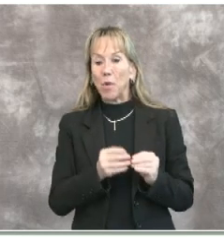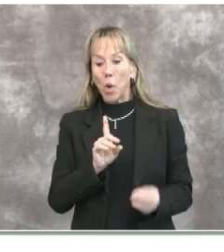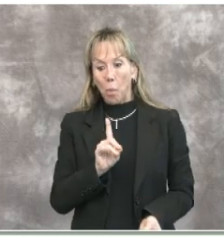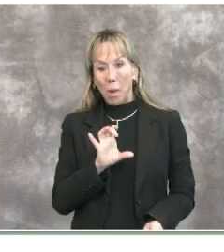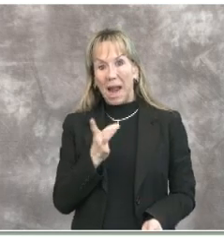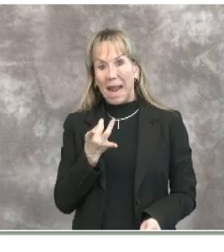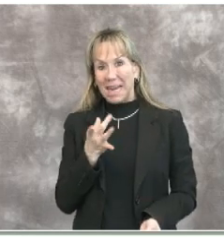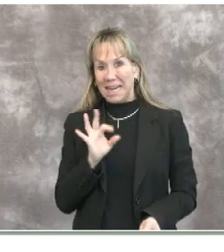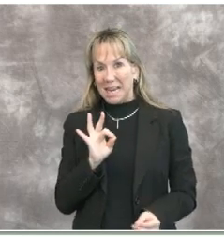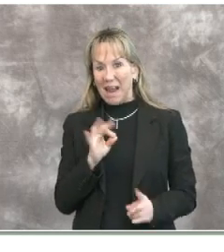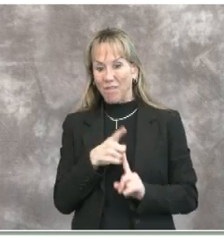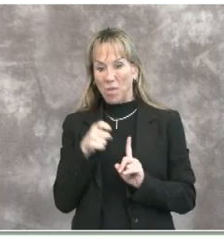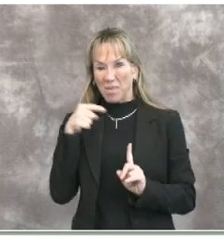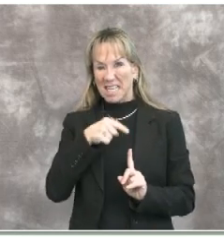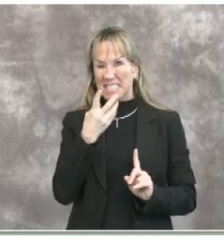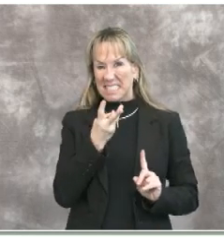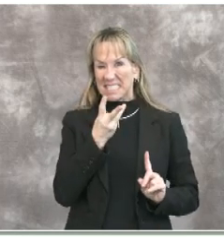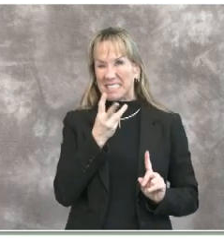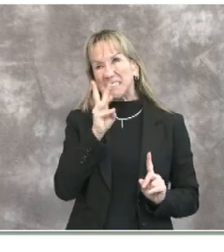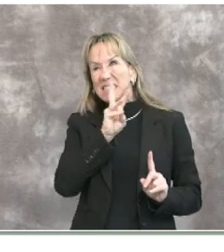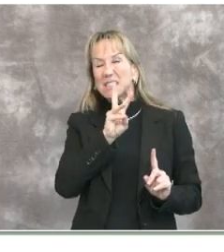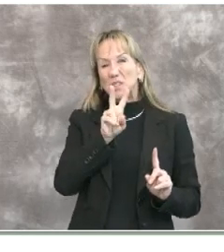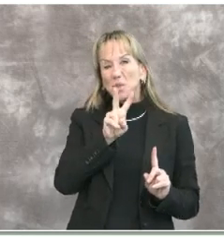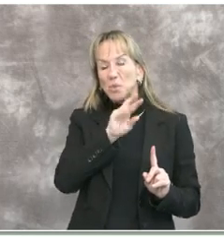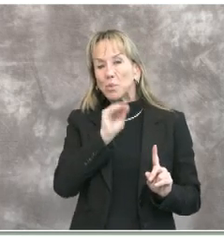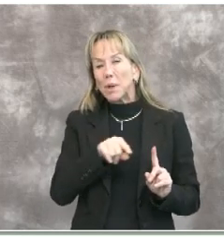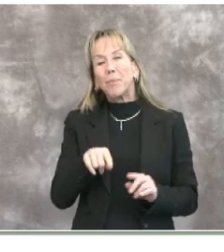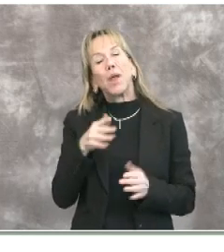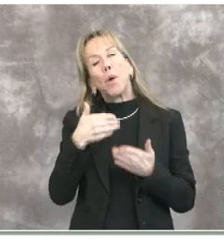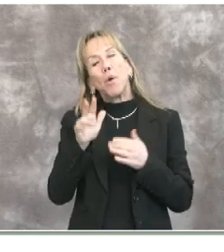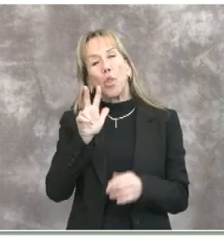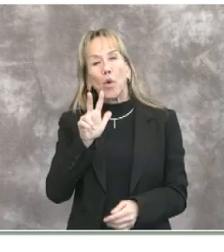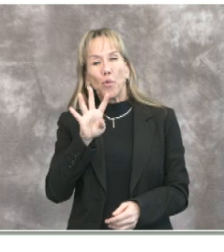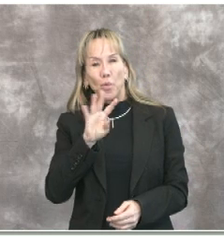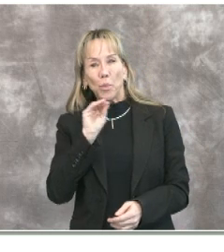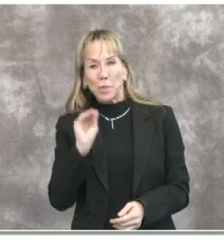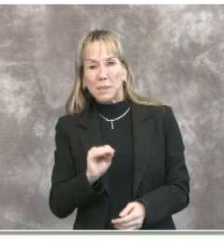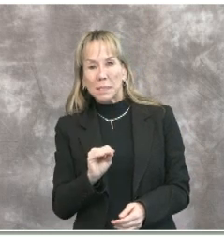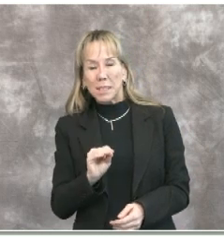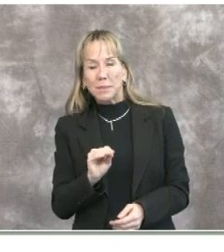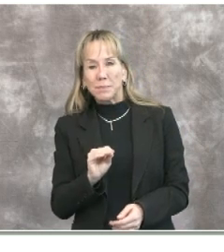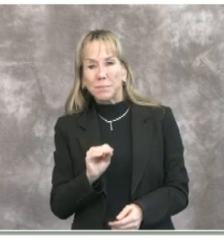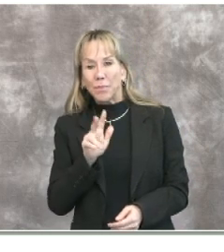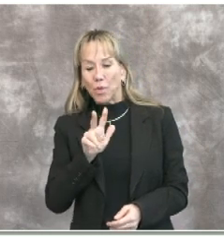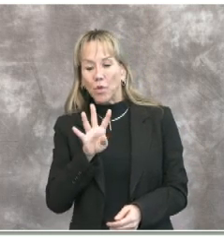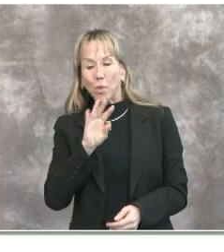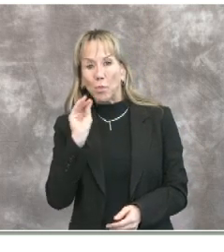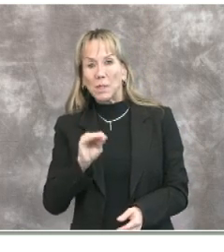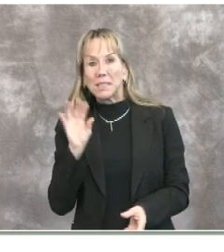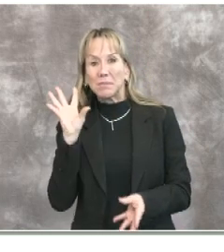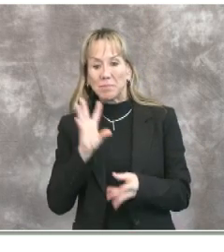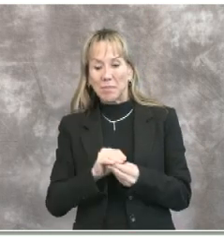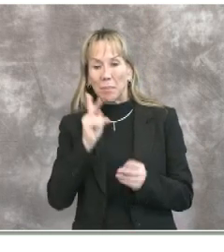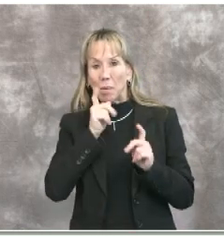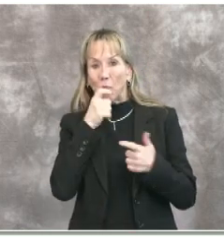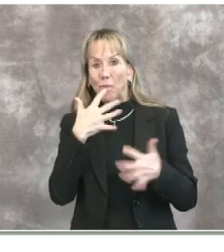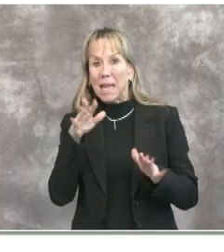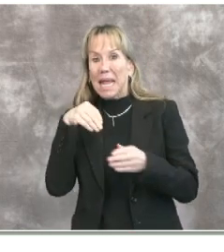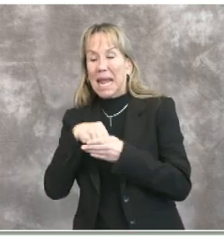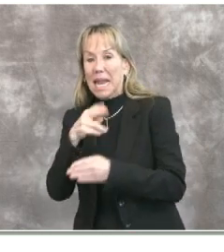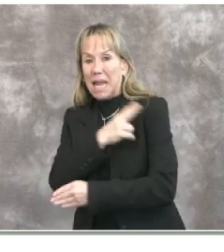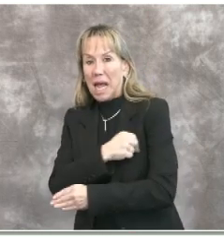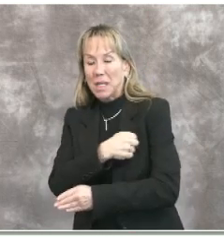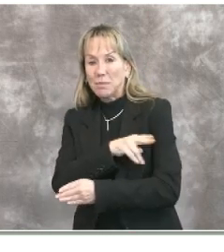189 of those, which is about 34% of the total number of cases hospitalized, were